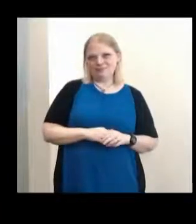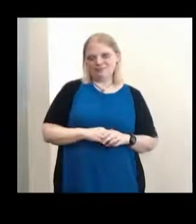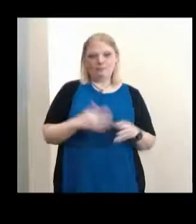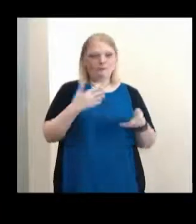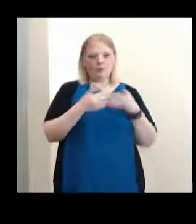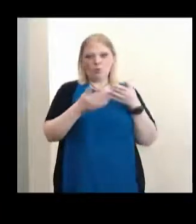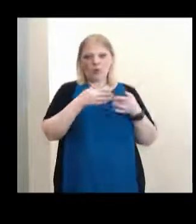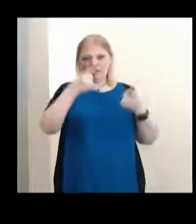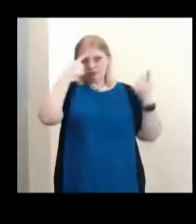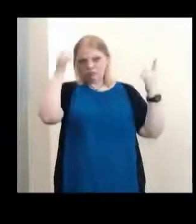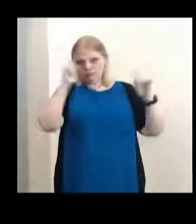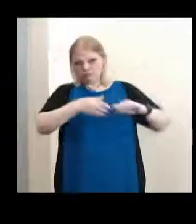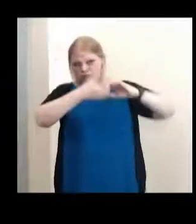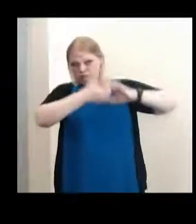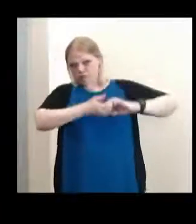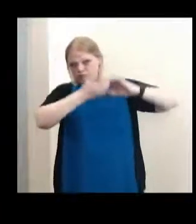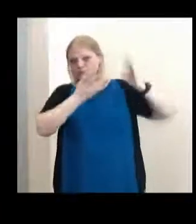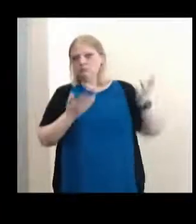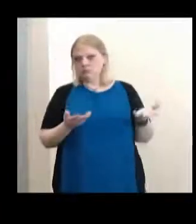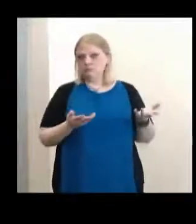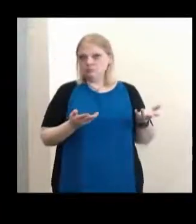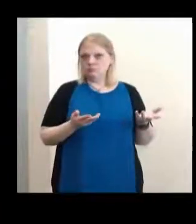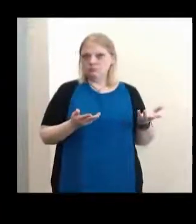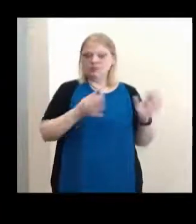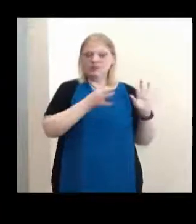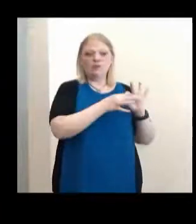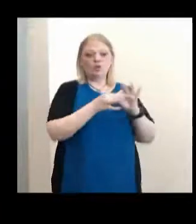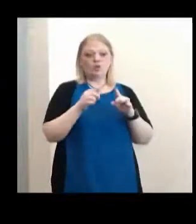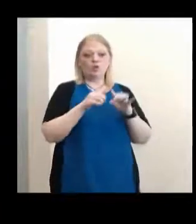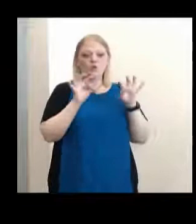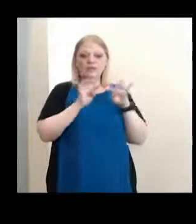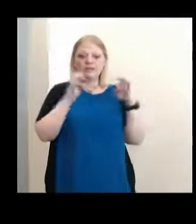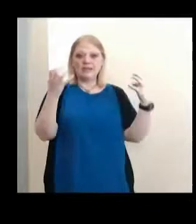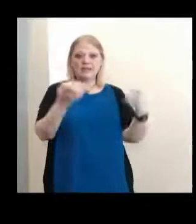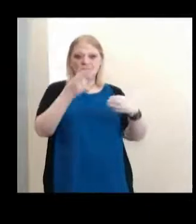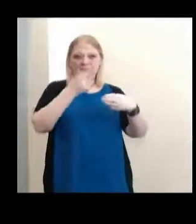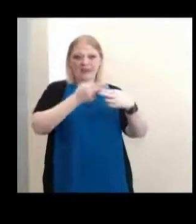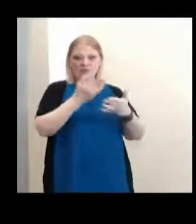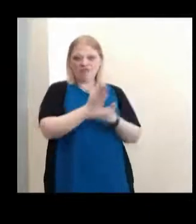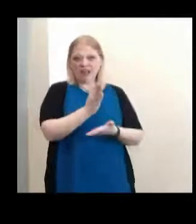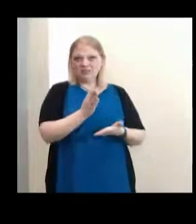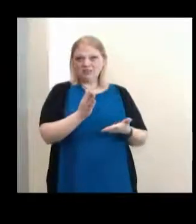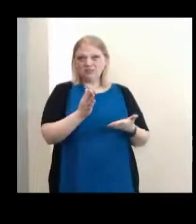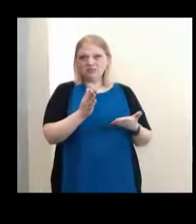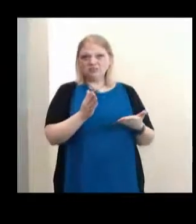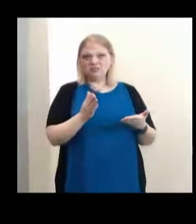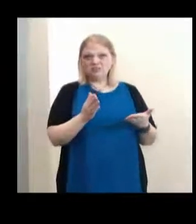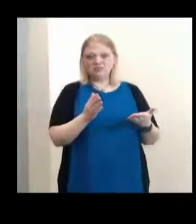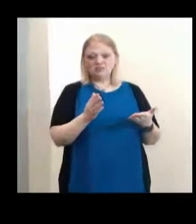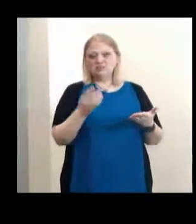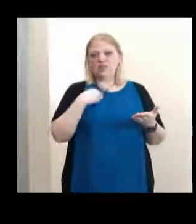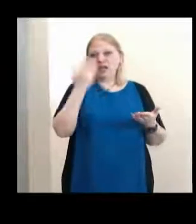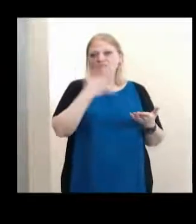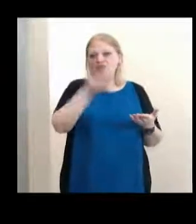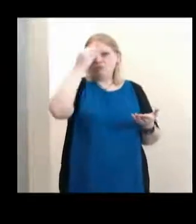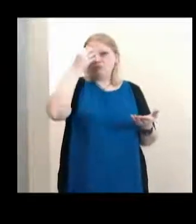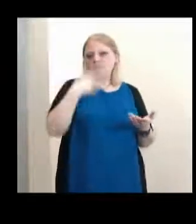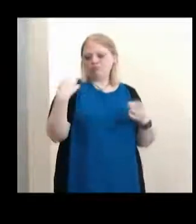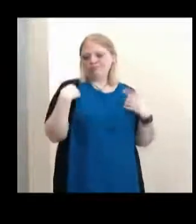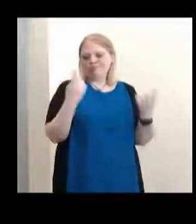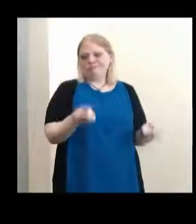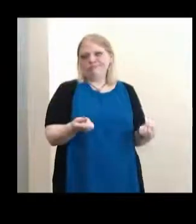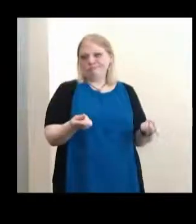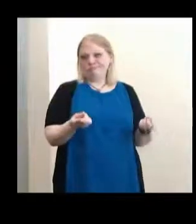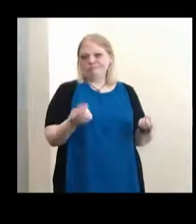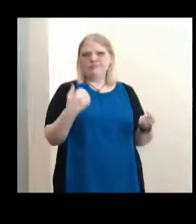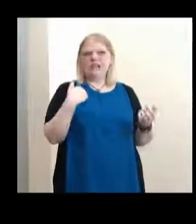whatever deal's entered into. And with regards to the stadium naming rights, I had been advised for some time about the naming rights deal. We've